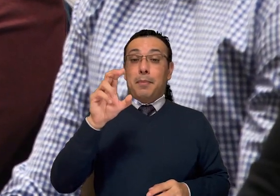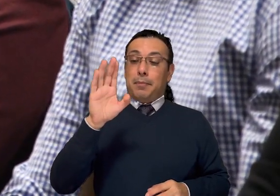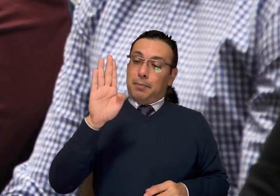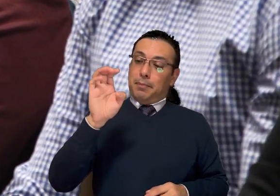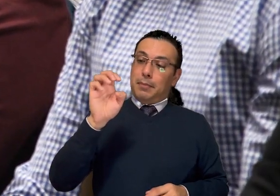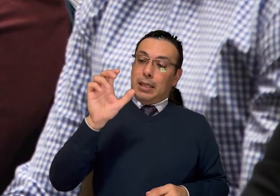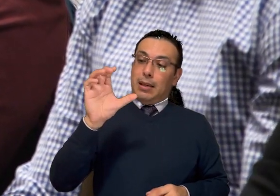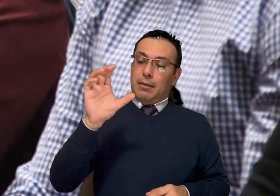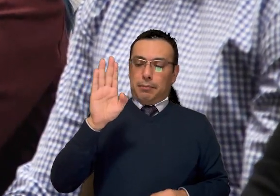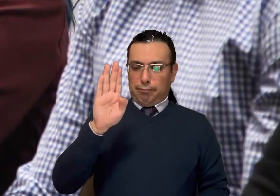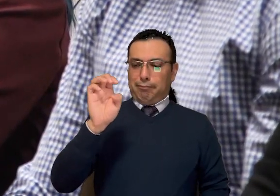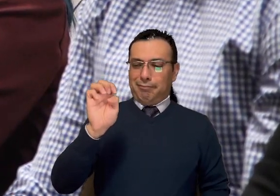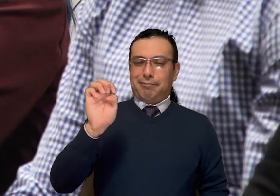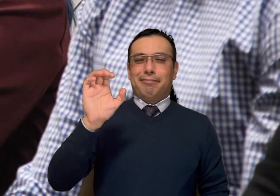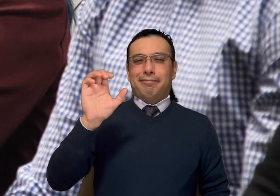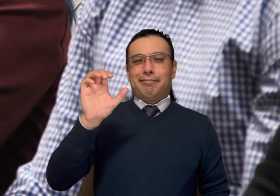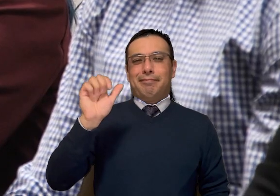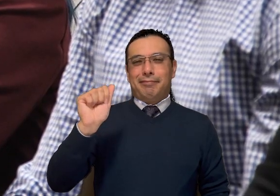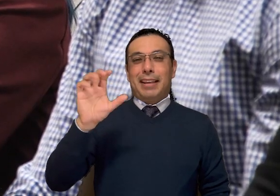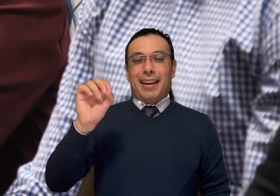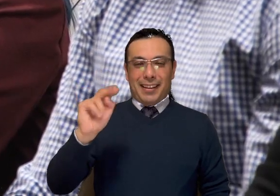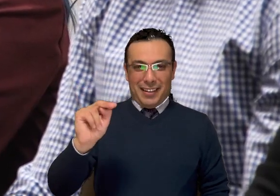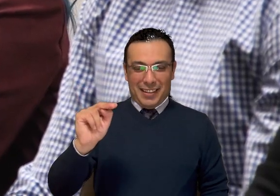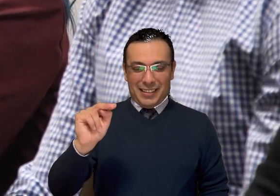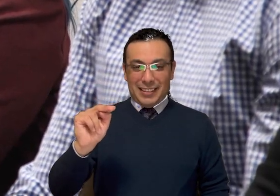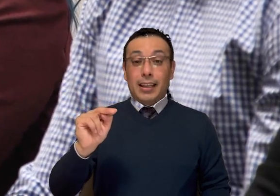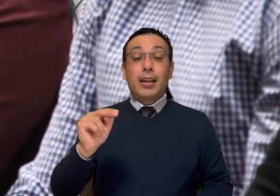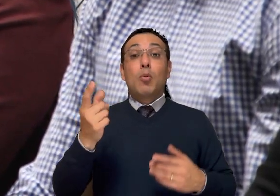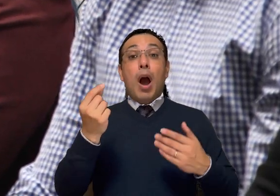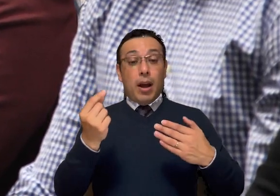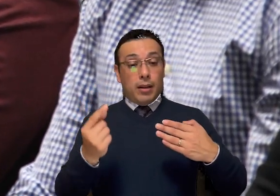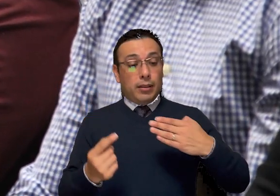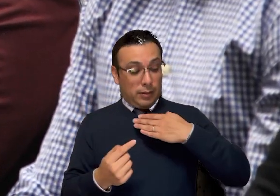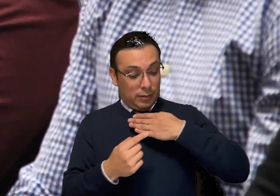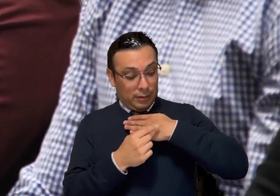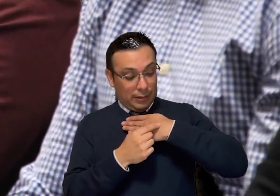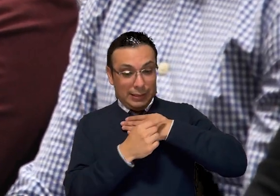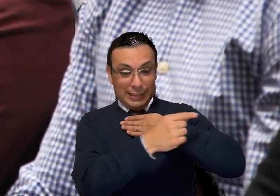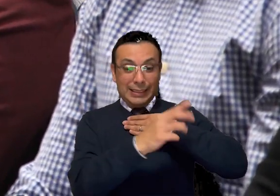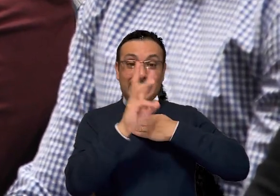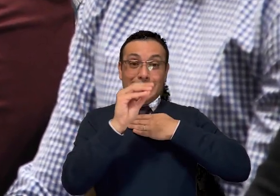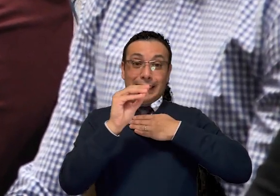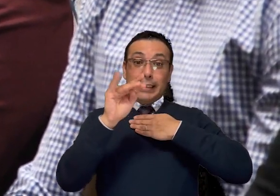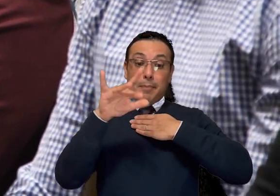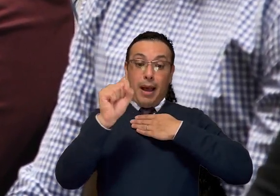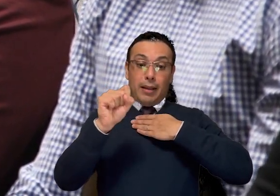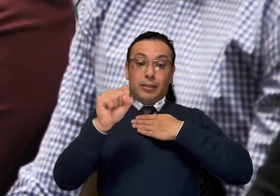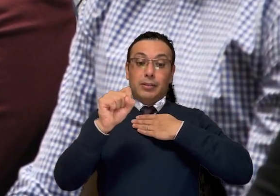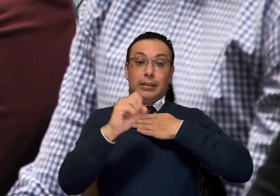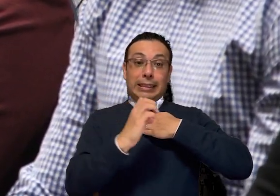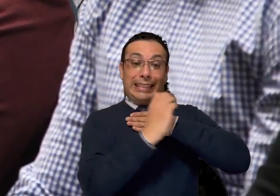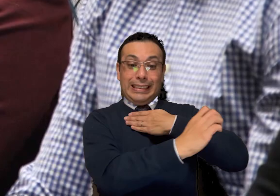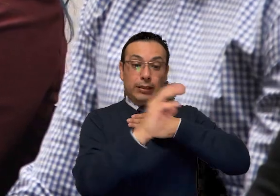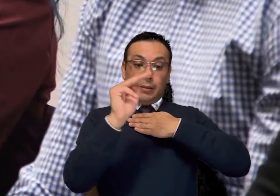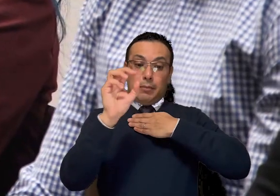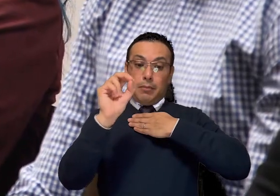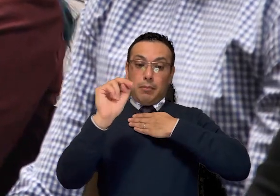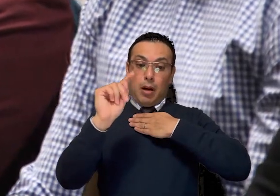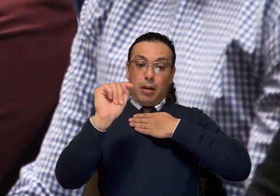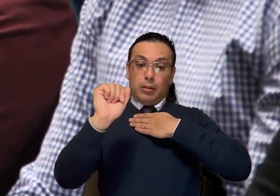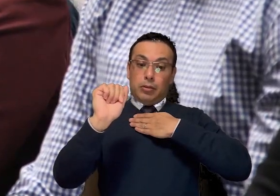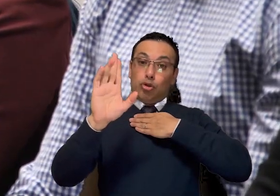Montauk and 20 miles south of Nantucket. So hang on to that